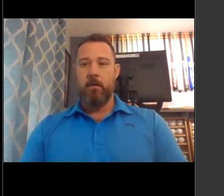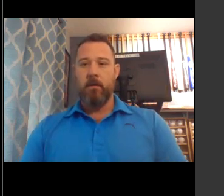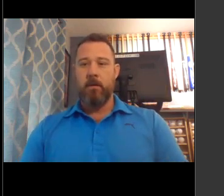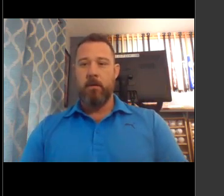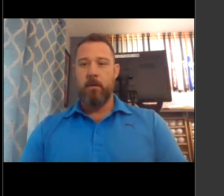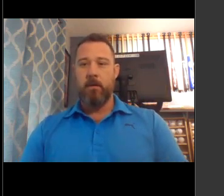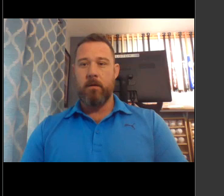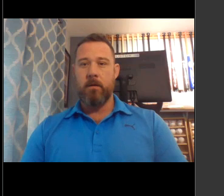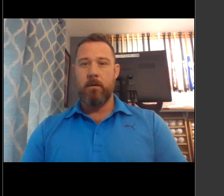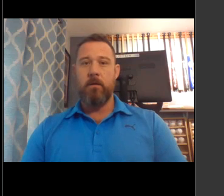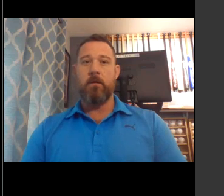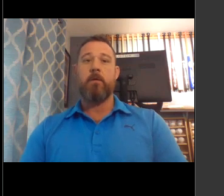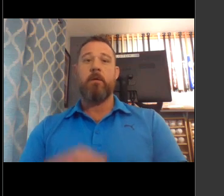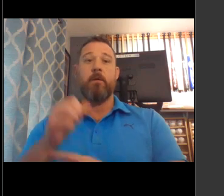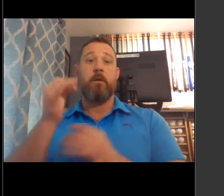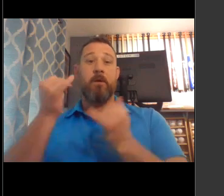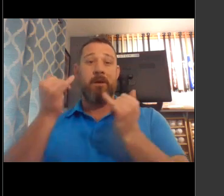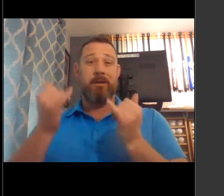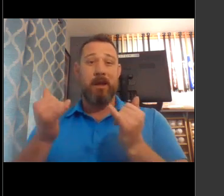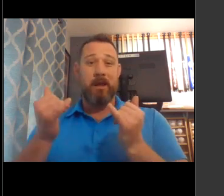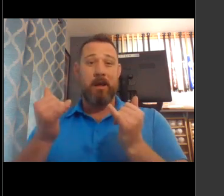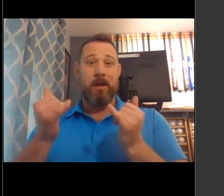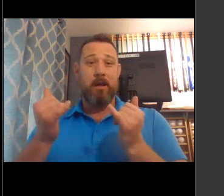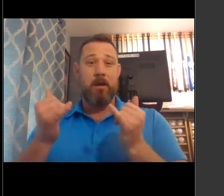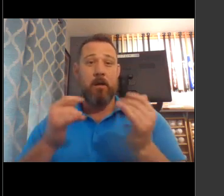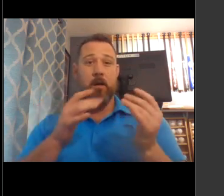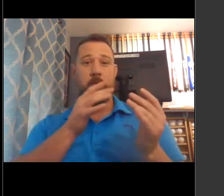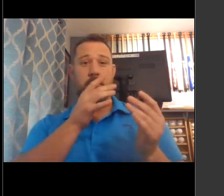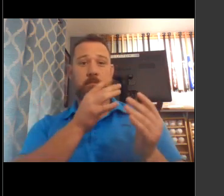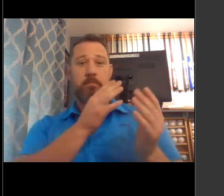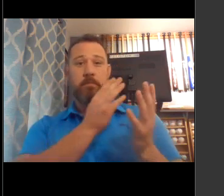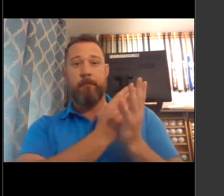Okay, so now I'm going to start.